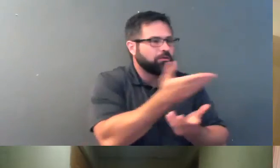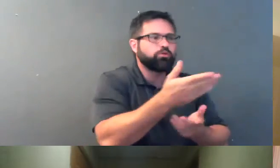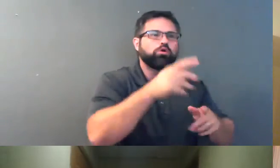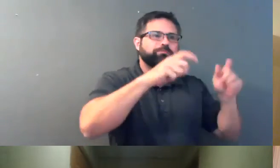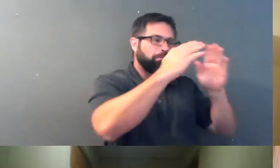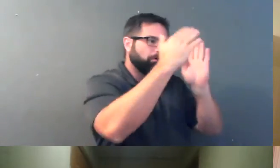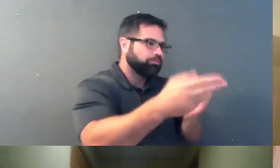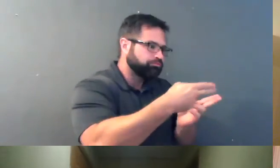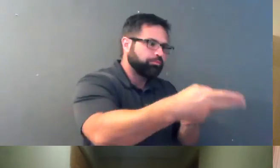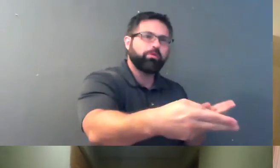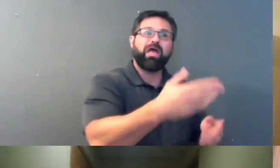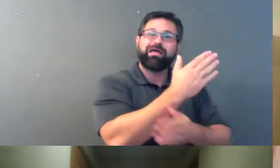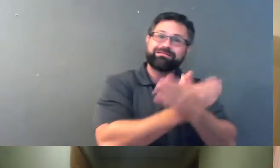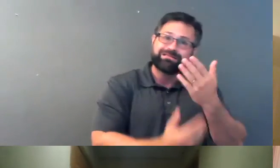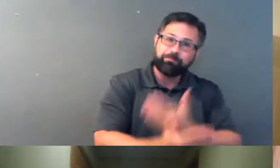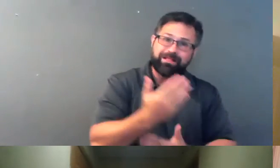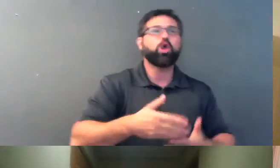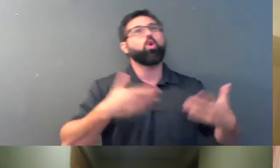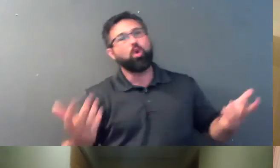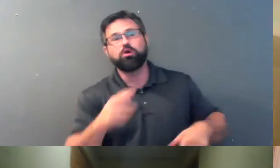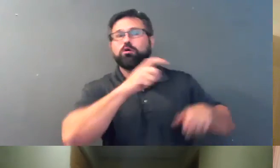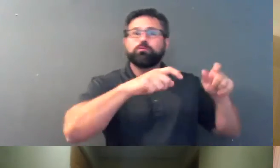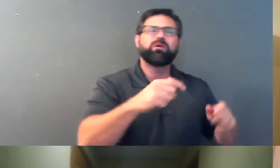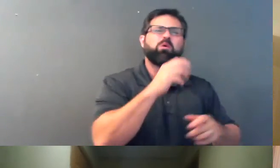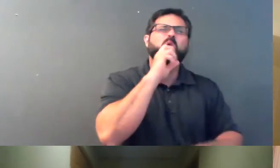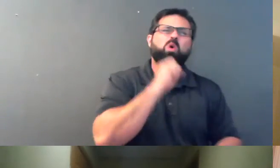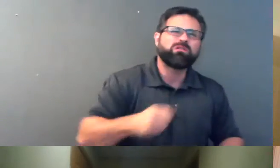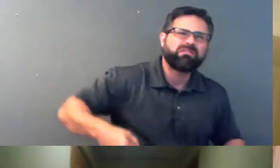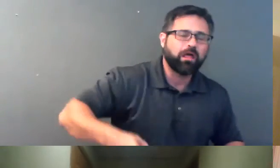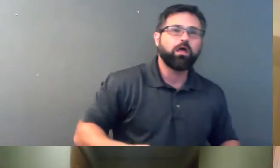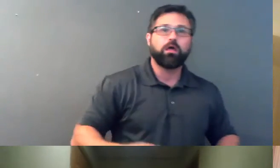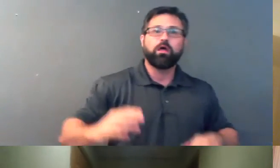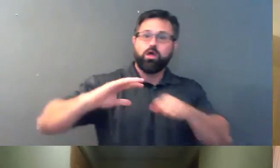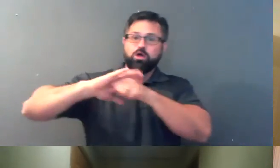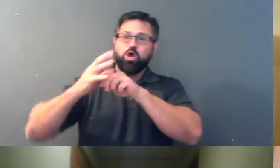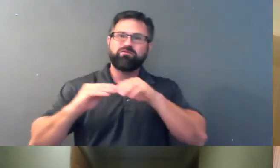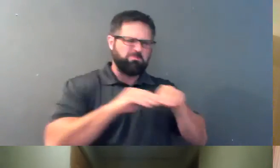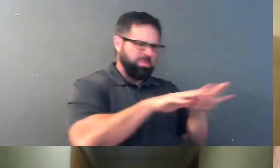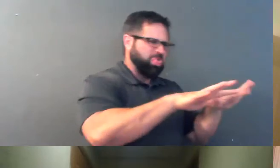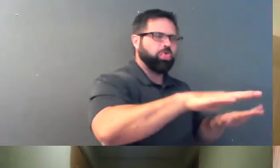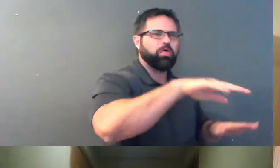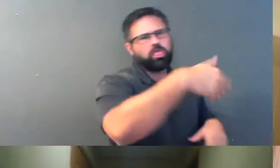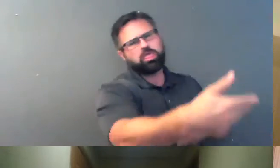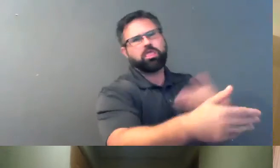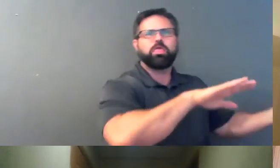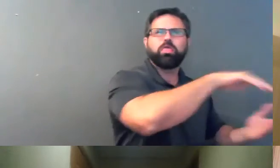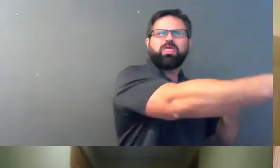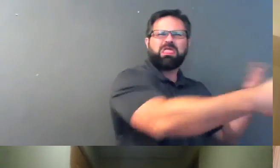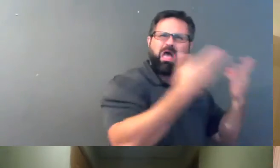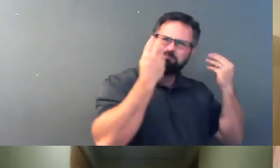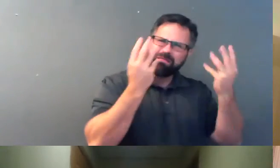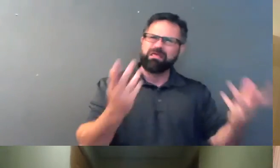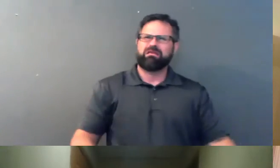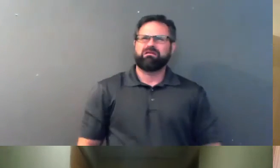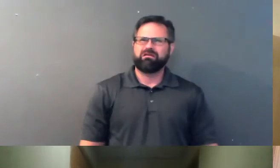for people with disabilities, but also for older people. So I think the ground is shifting in very interesting ways. And if we